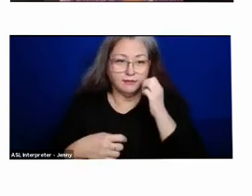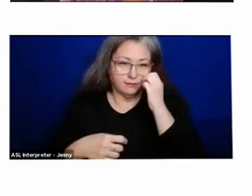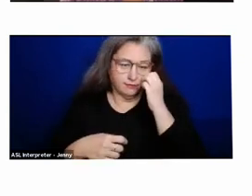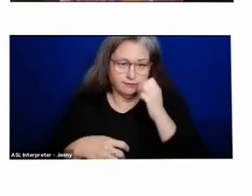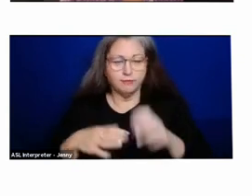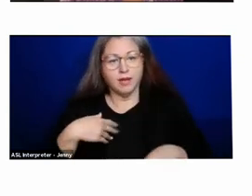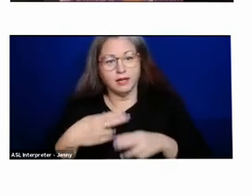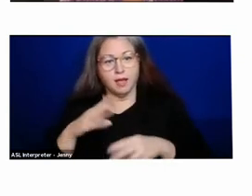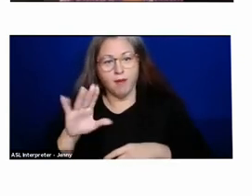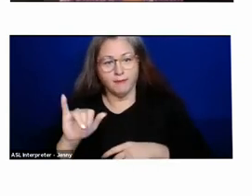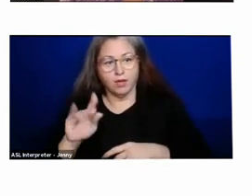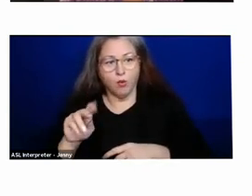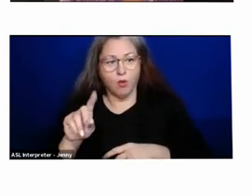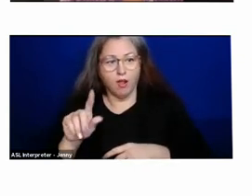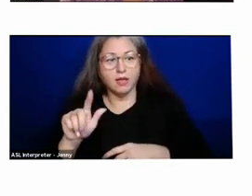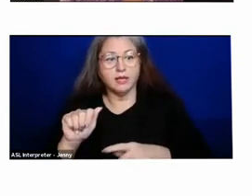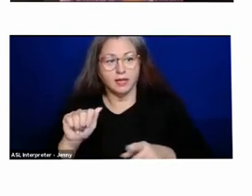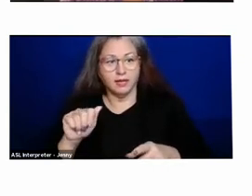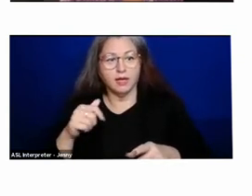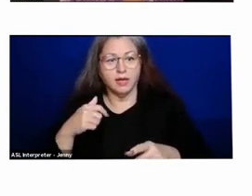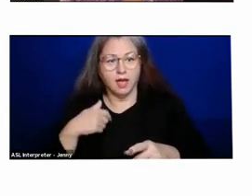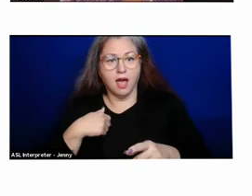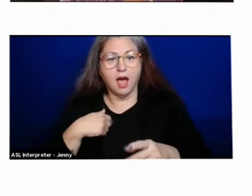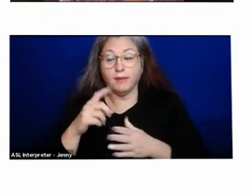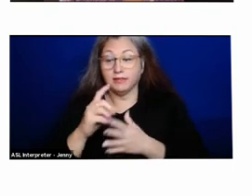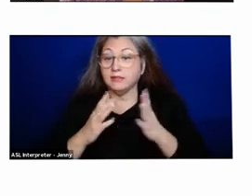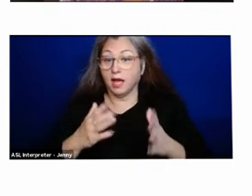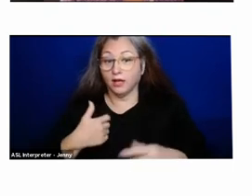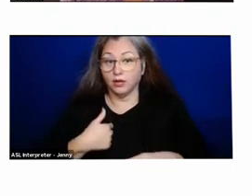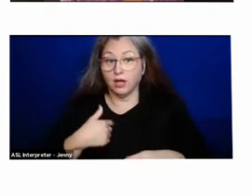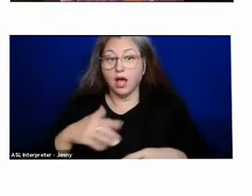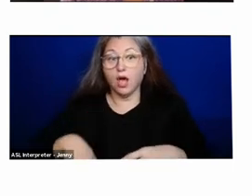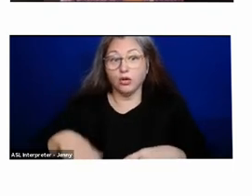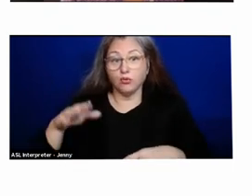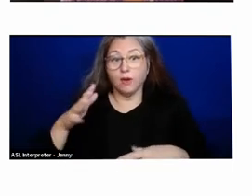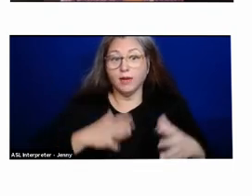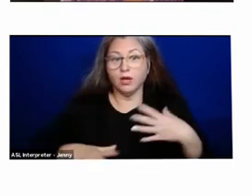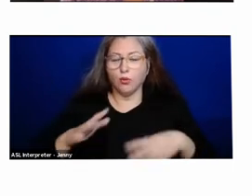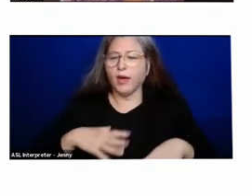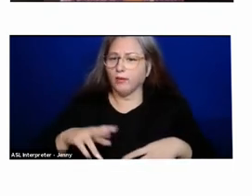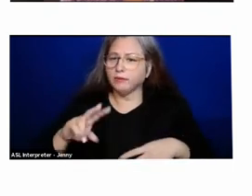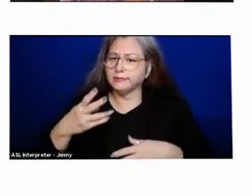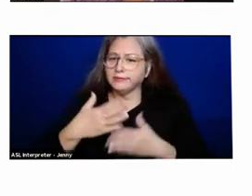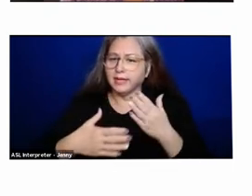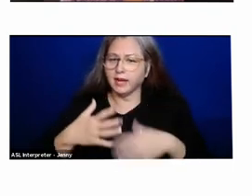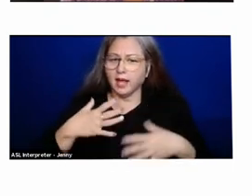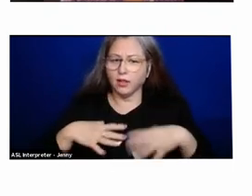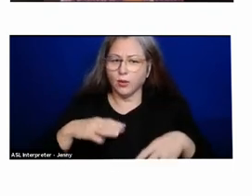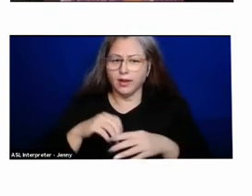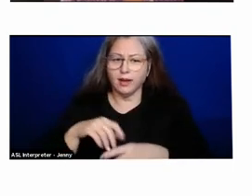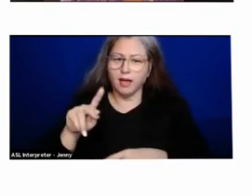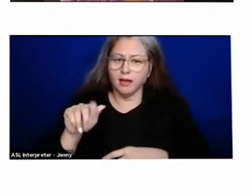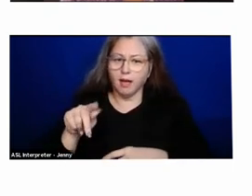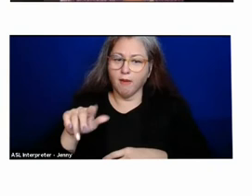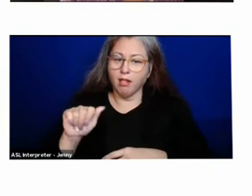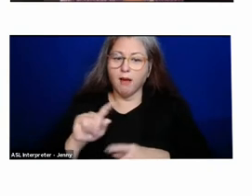My name is Bobby Kolade, and I am a designer. I grew up wearing secondhand clothes in Kampala, but